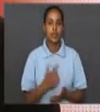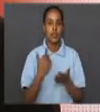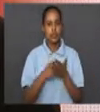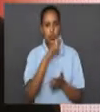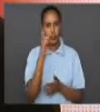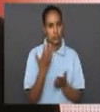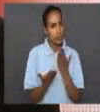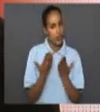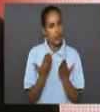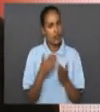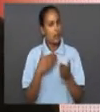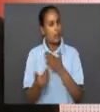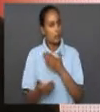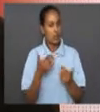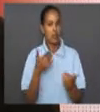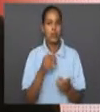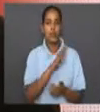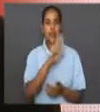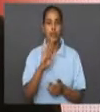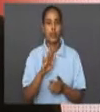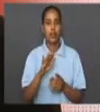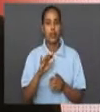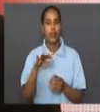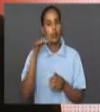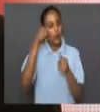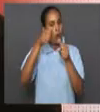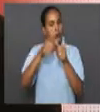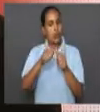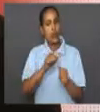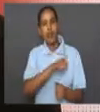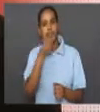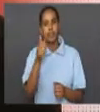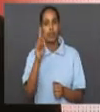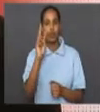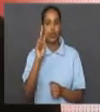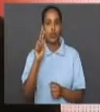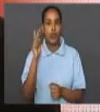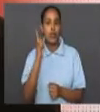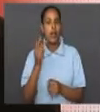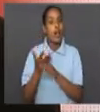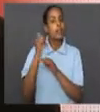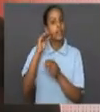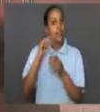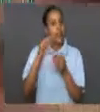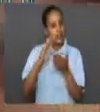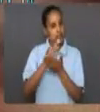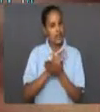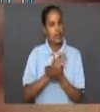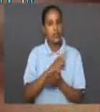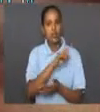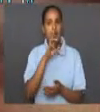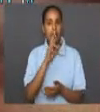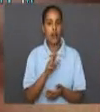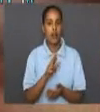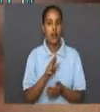This question may have been easier if you recognized the other two polymers from the last lesson. They